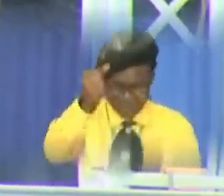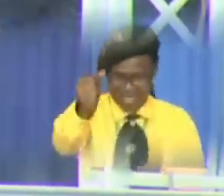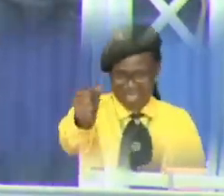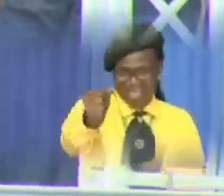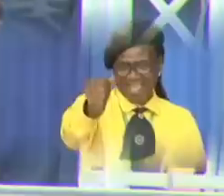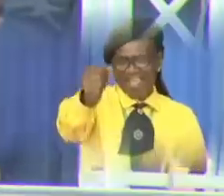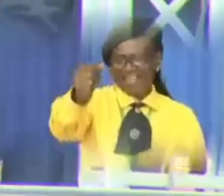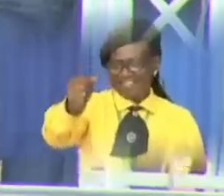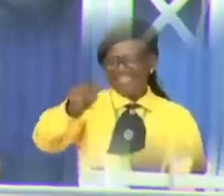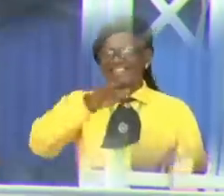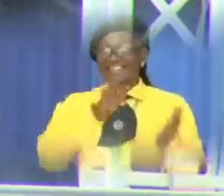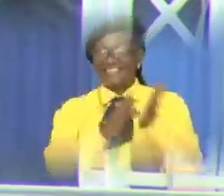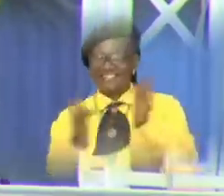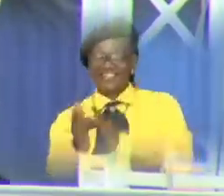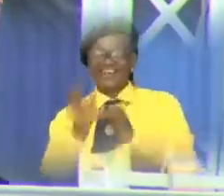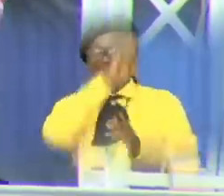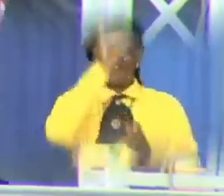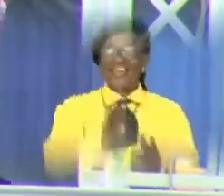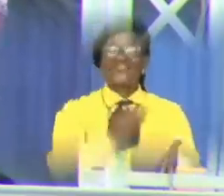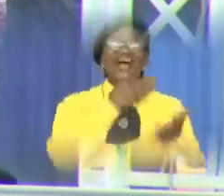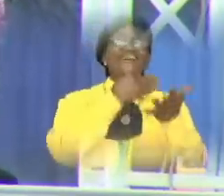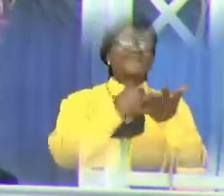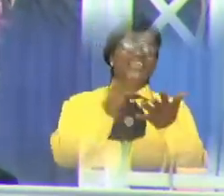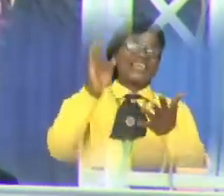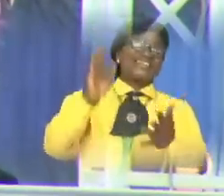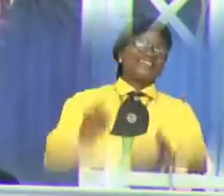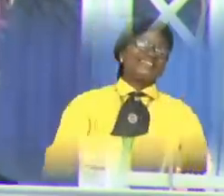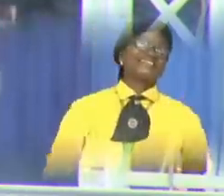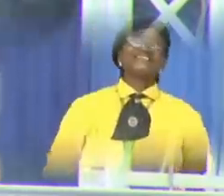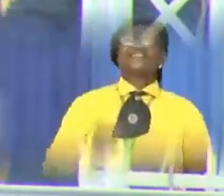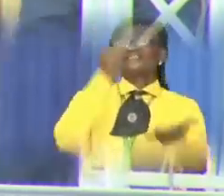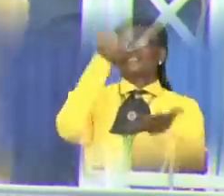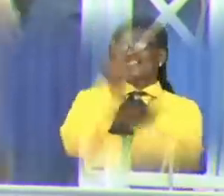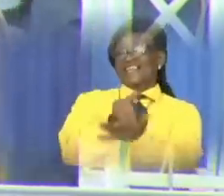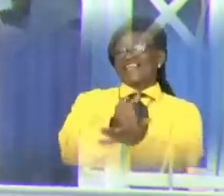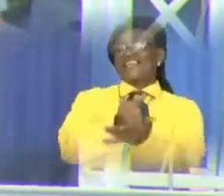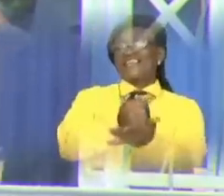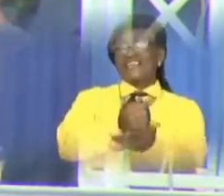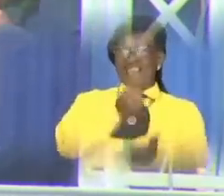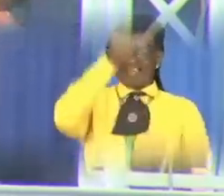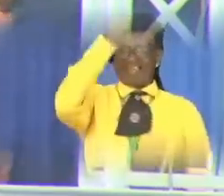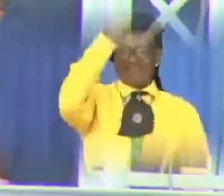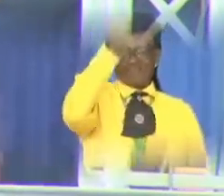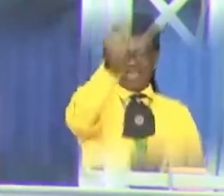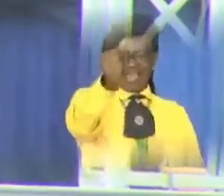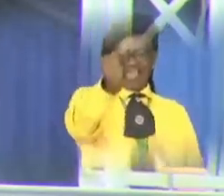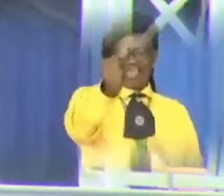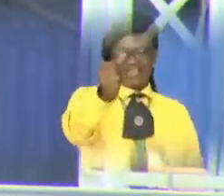We never fail.